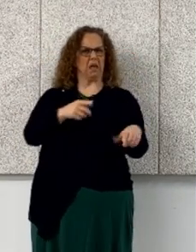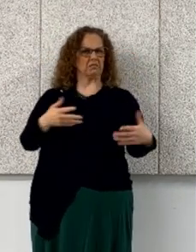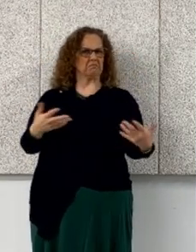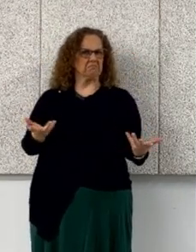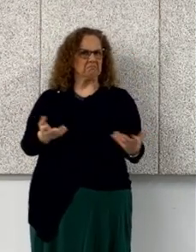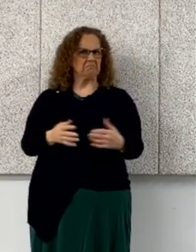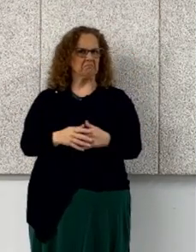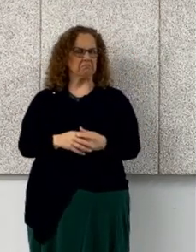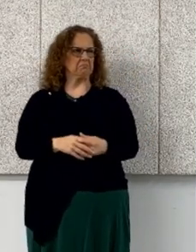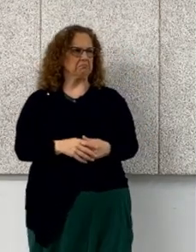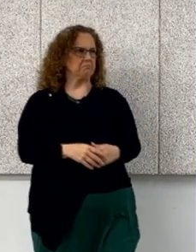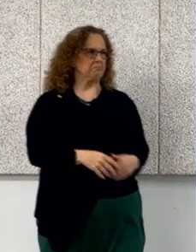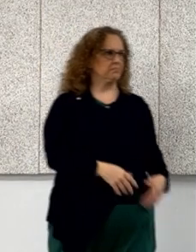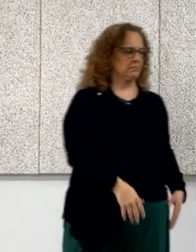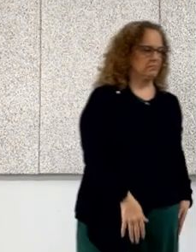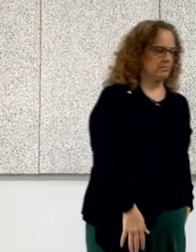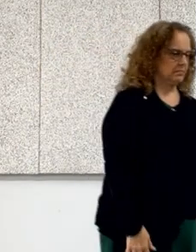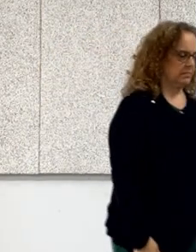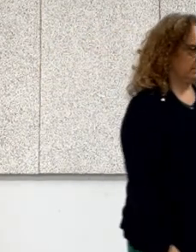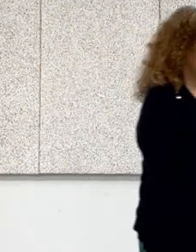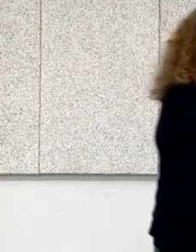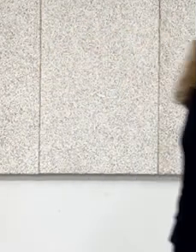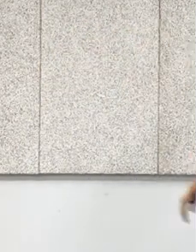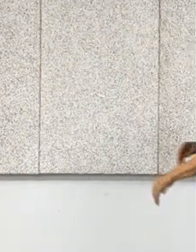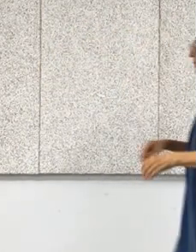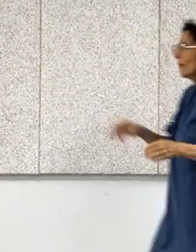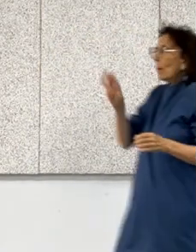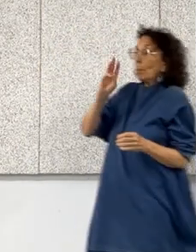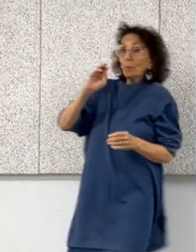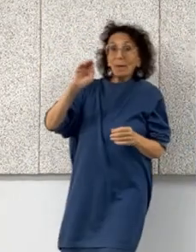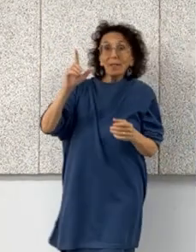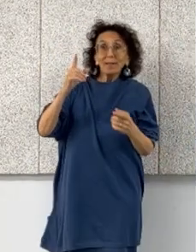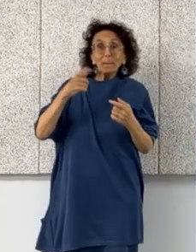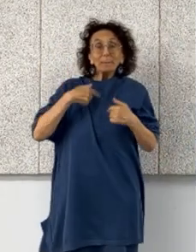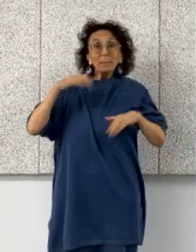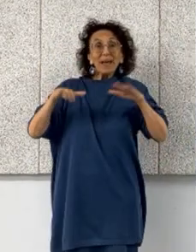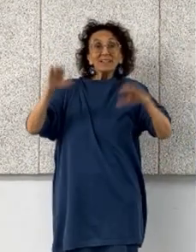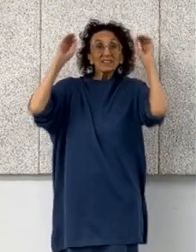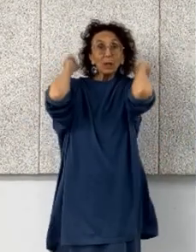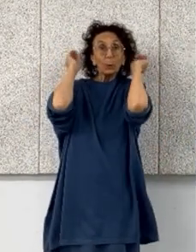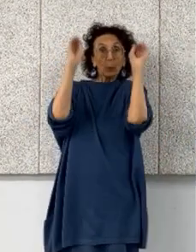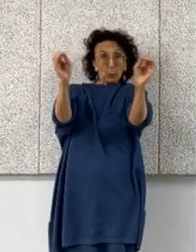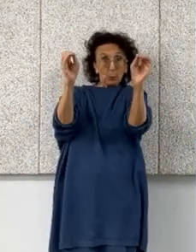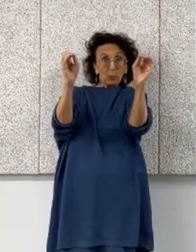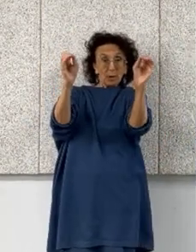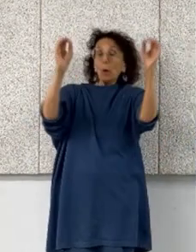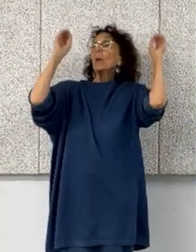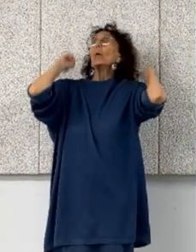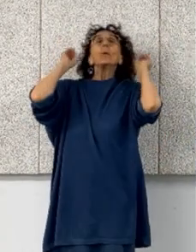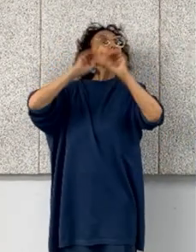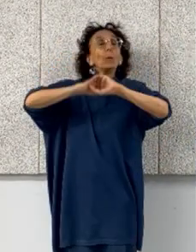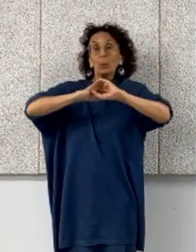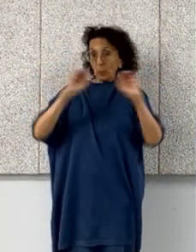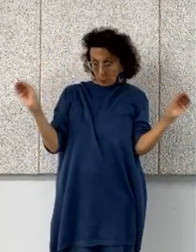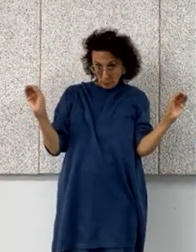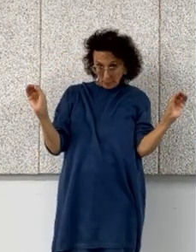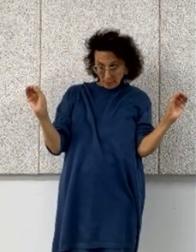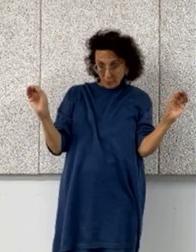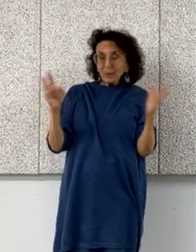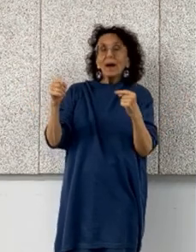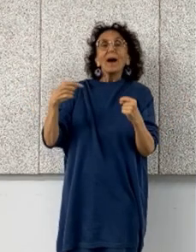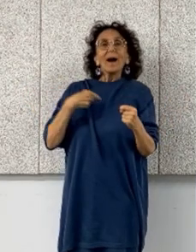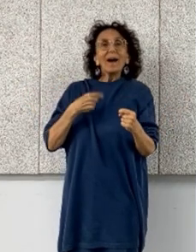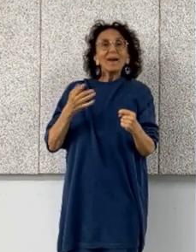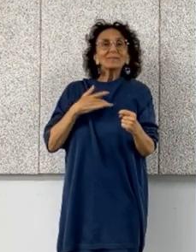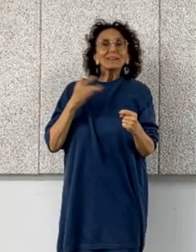gosh, yeah. No, I am not balanced in any way at all. And you know, I feel like part